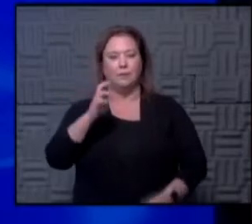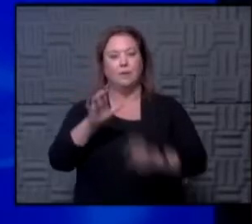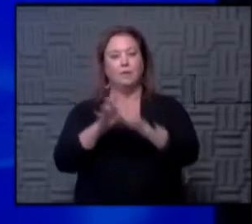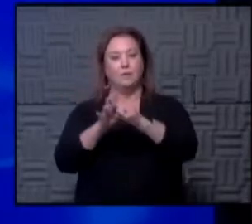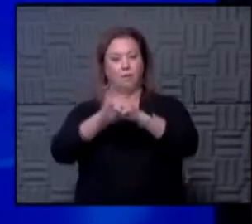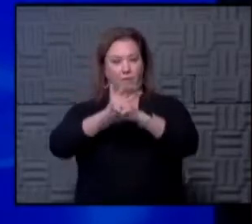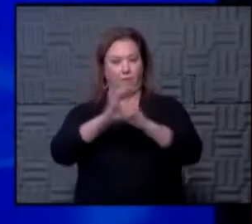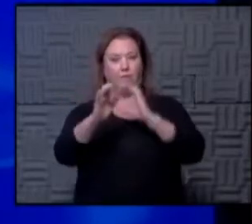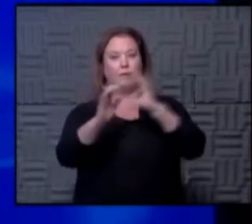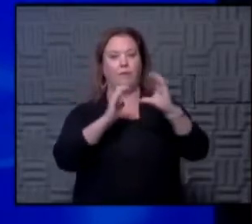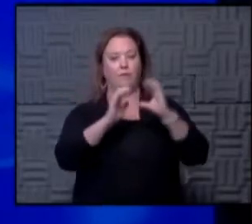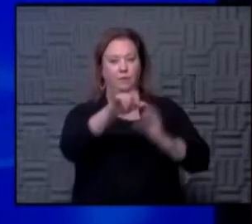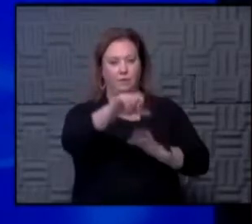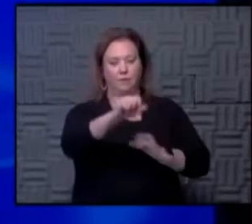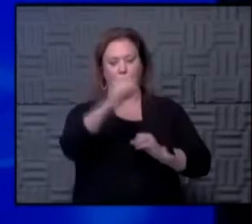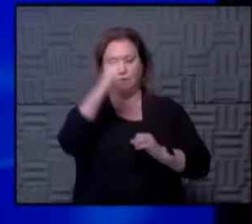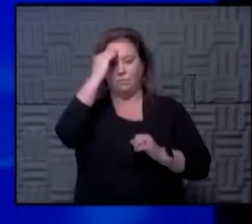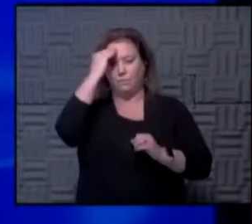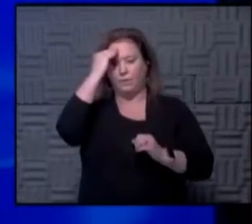COVID conversation. So we know,